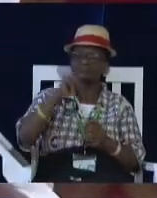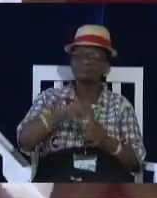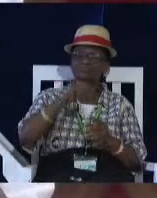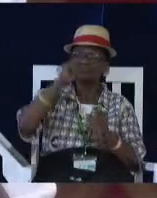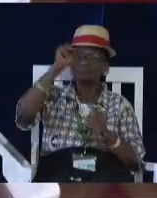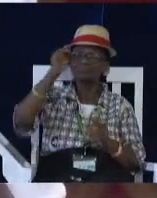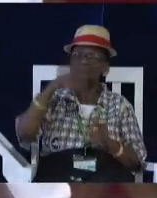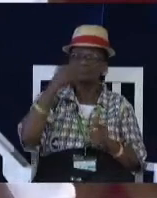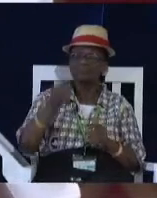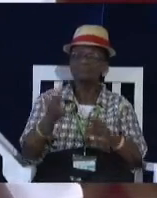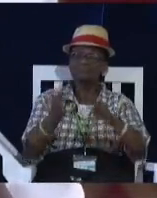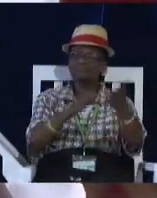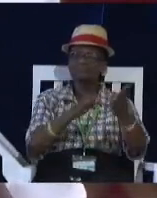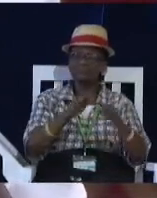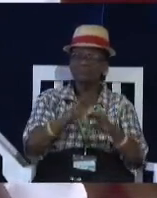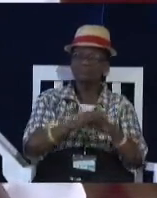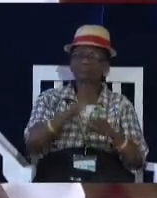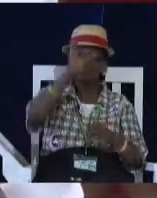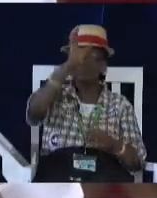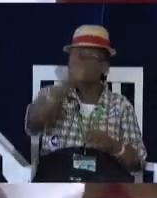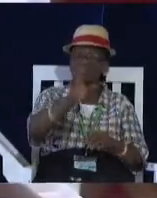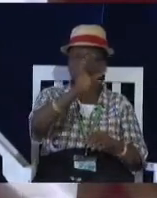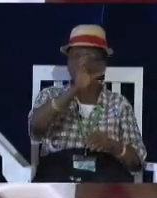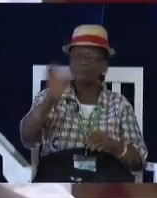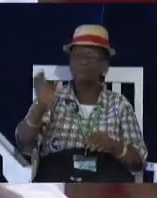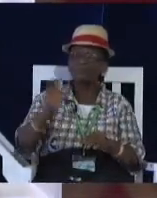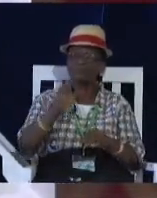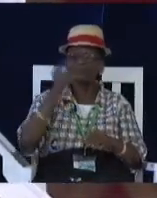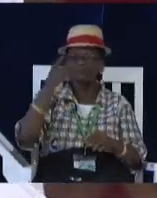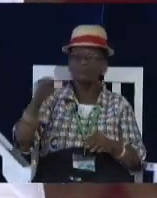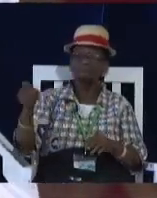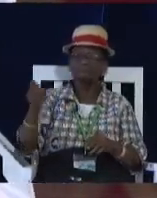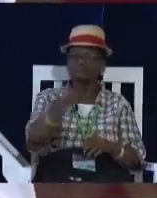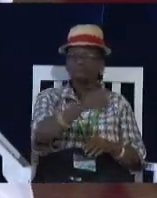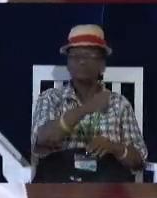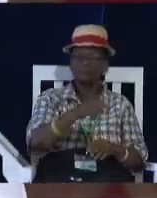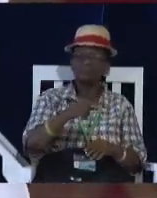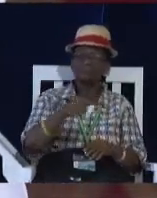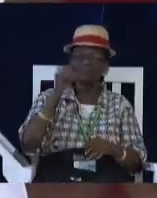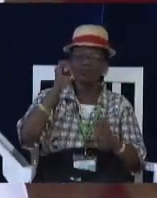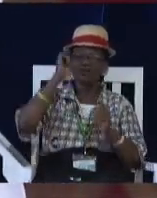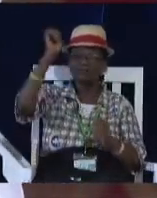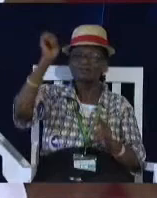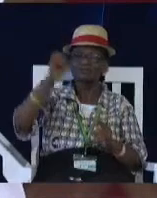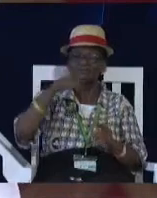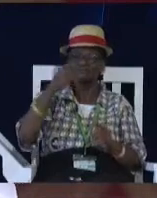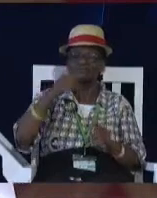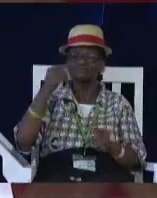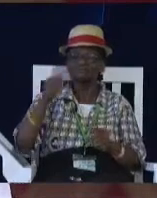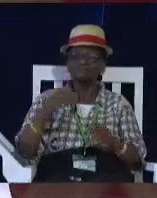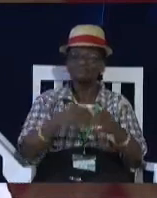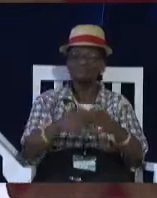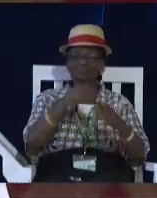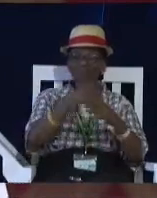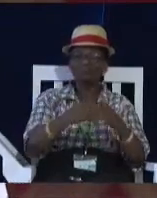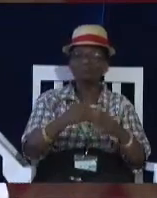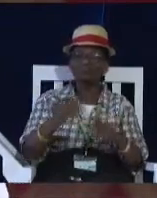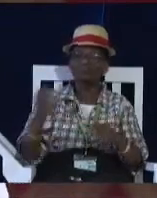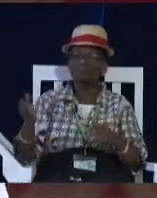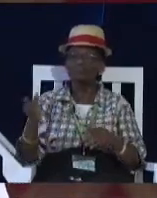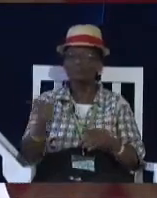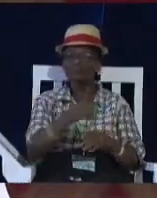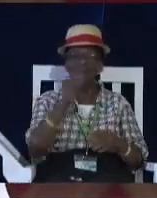who died on the cross for you, he said, the next thing you receive is